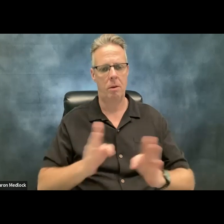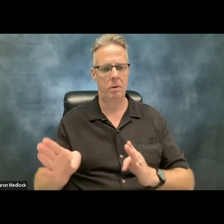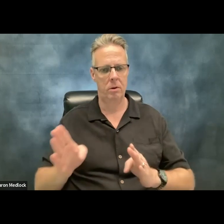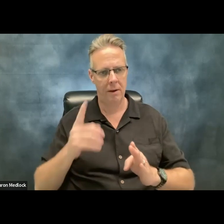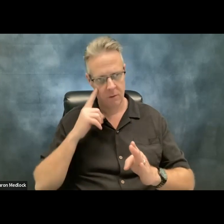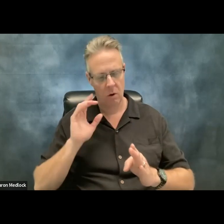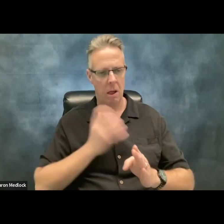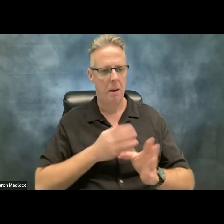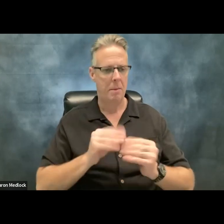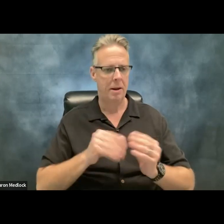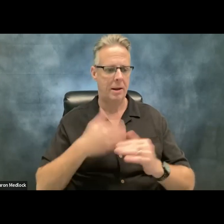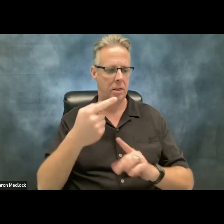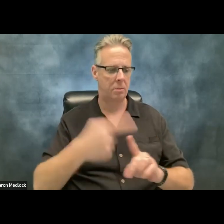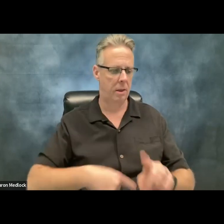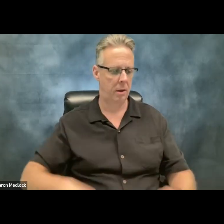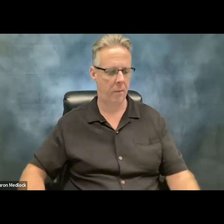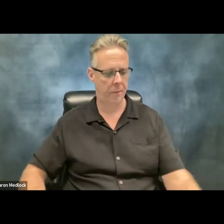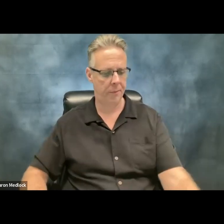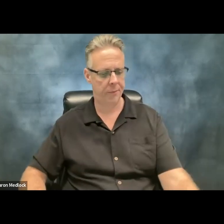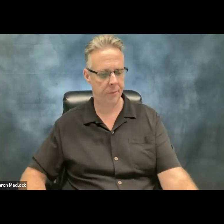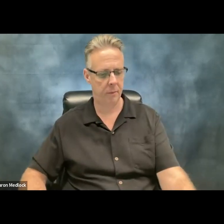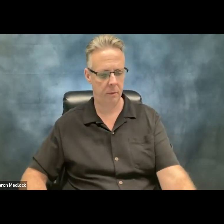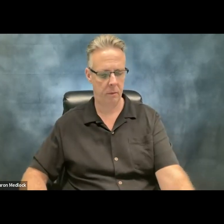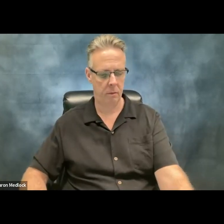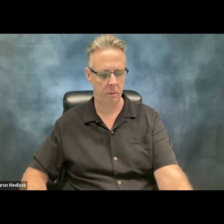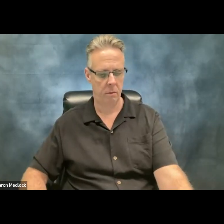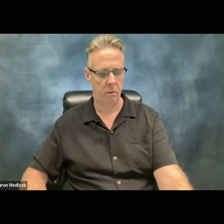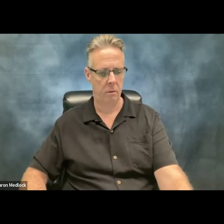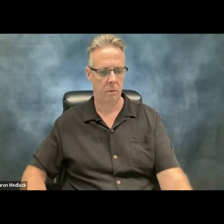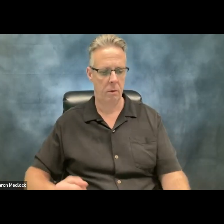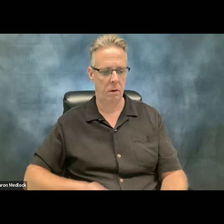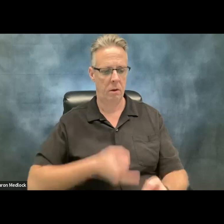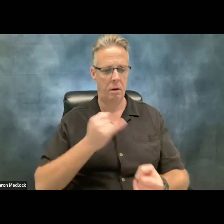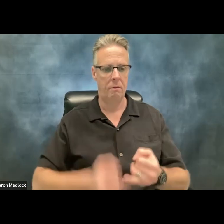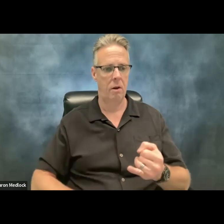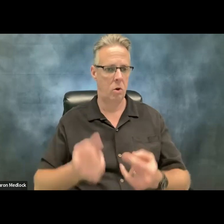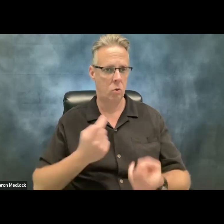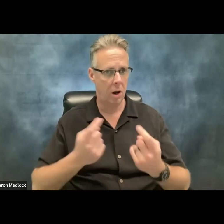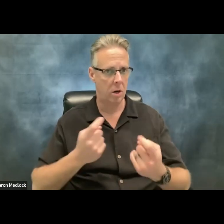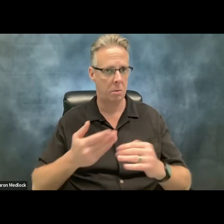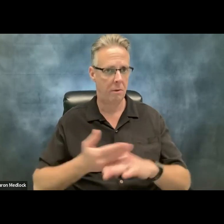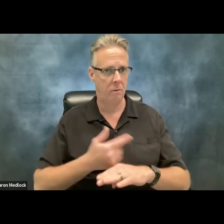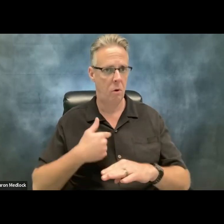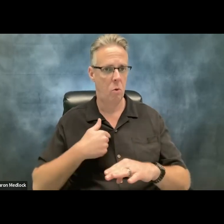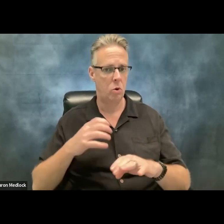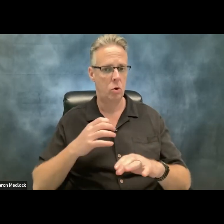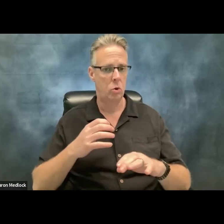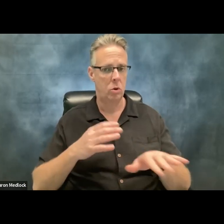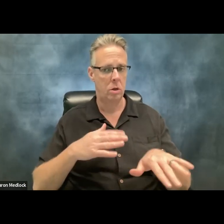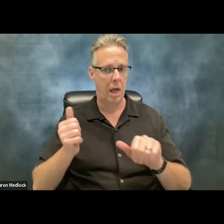of our meeting next month. Any final questions or comments from the CRIS before we do action items and next steps?